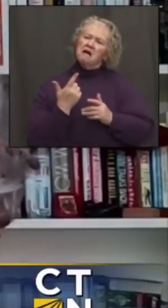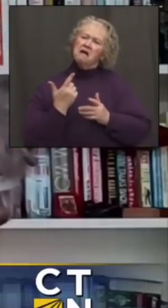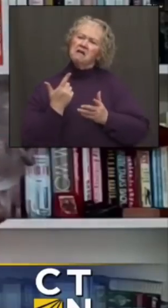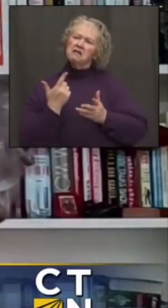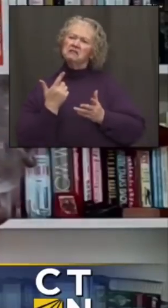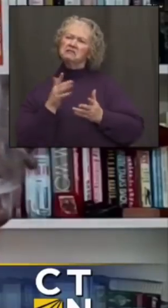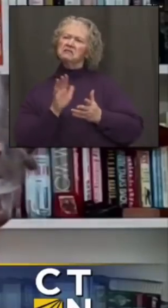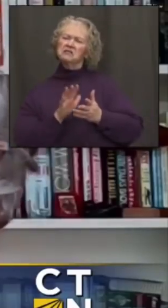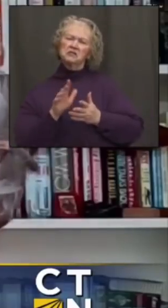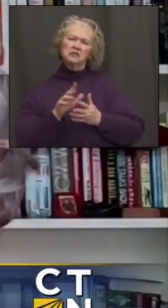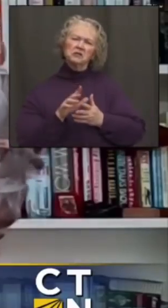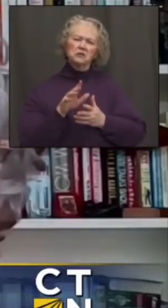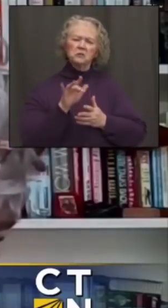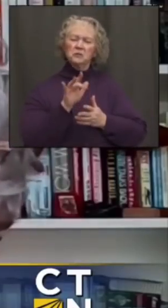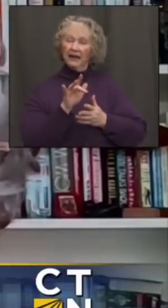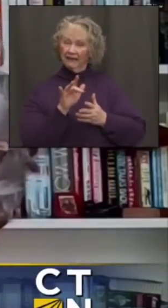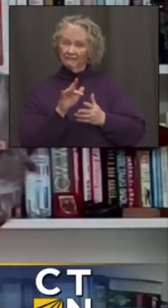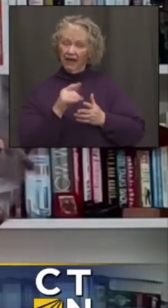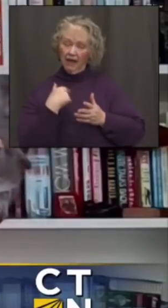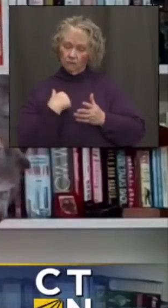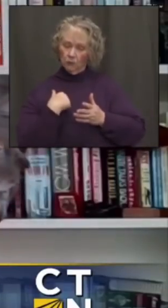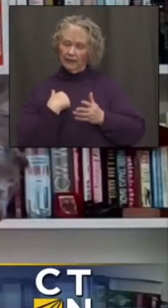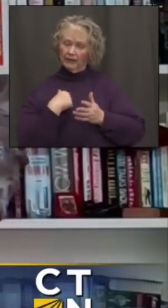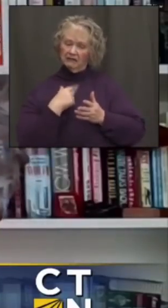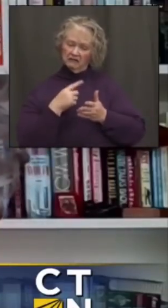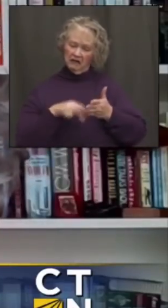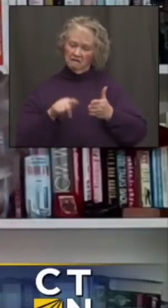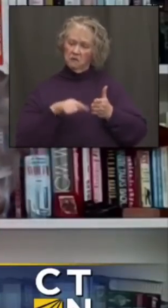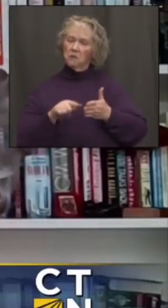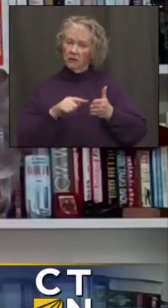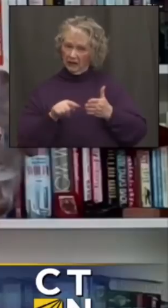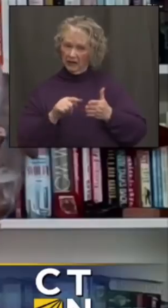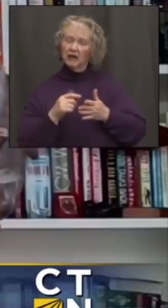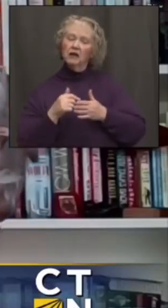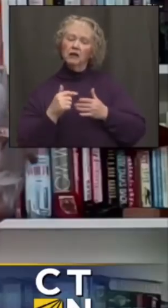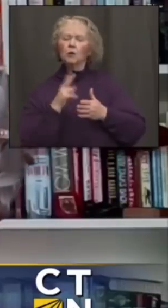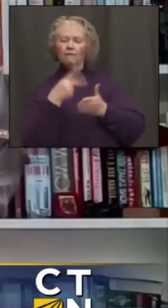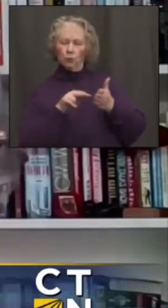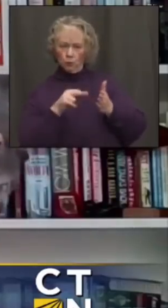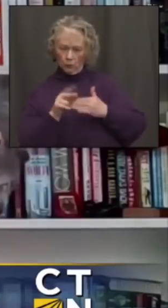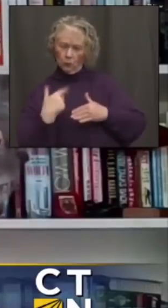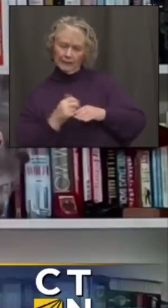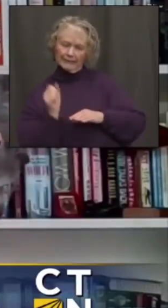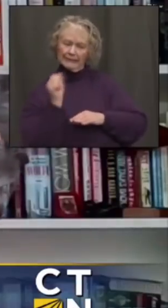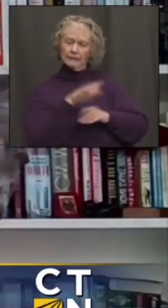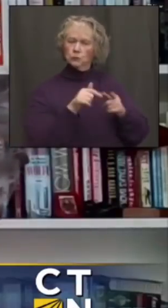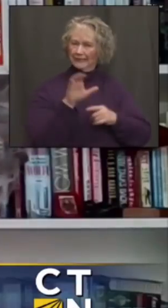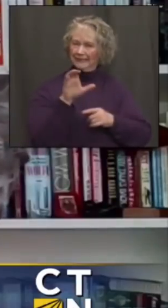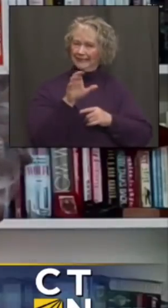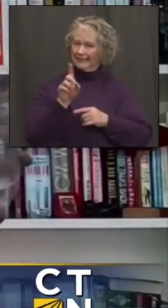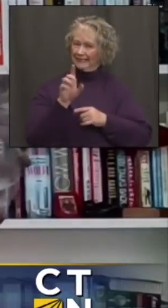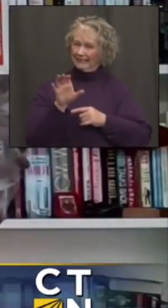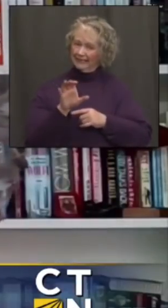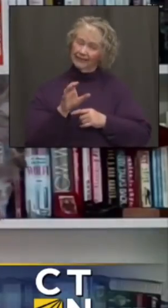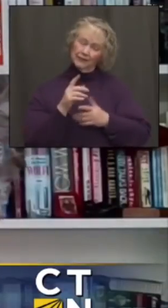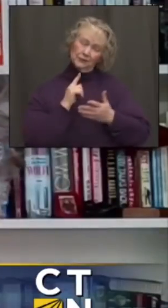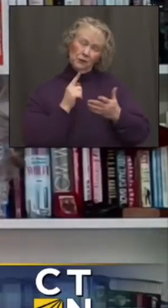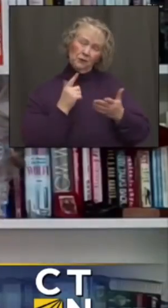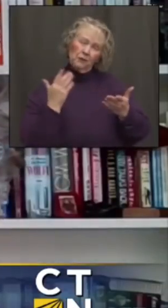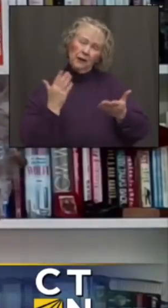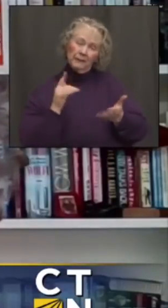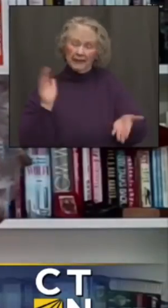state to direct specimens to them that have a footprint that might indicate it's one of these variants. We're also sending a